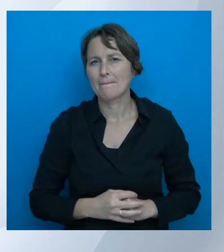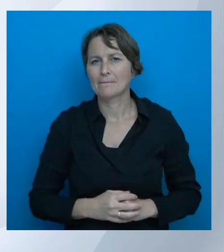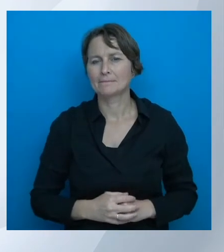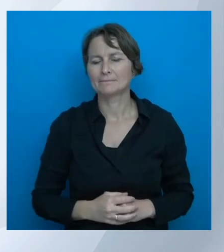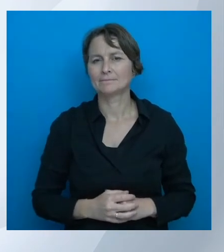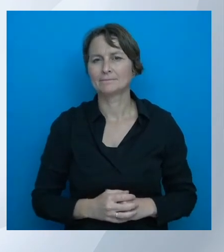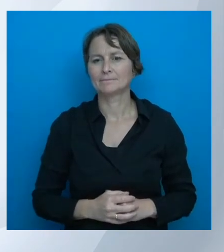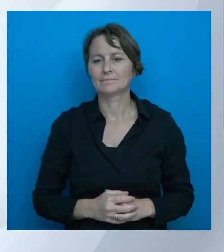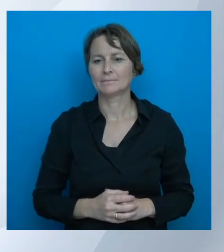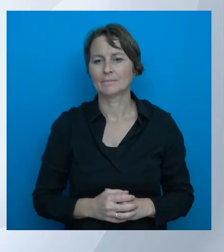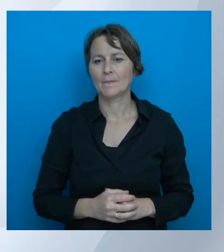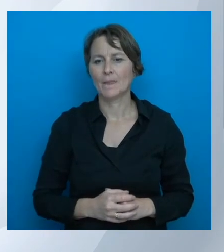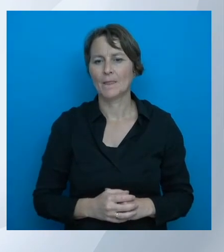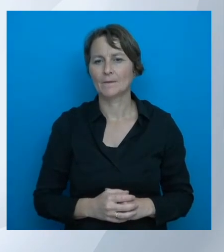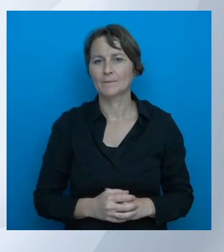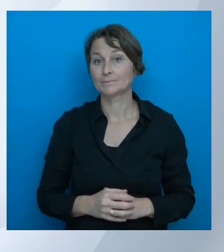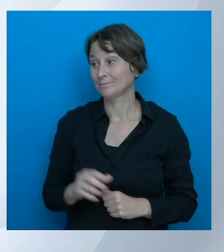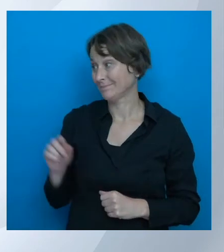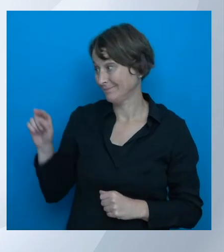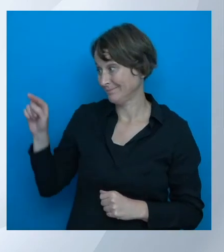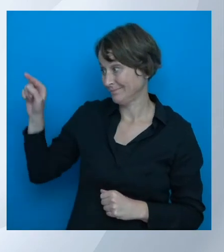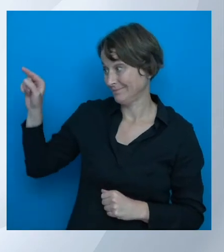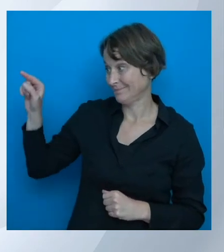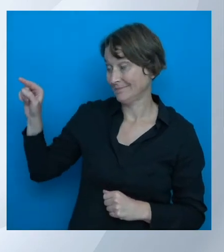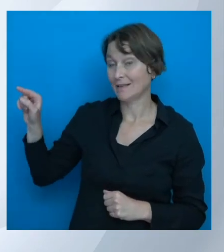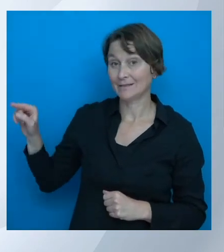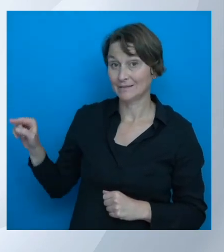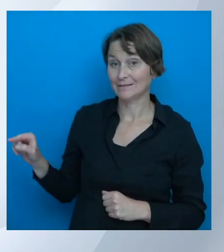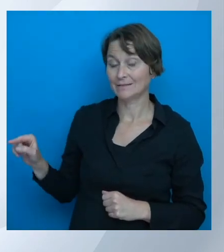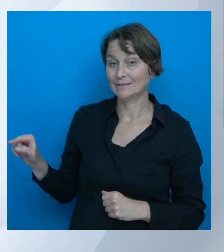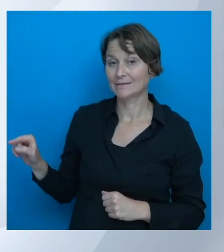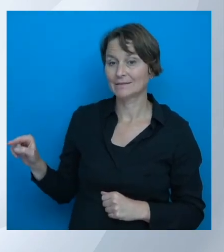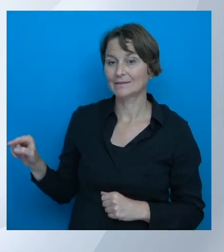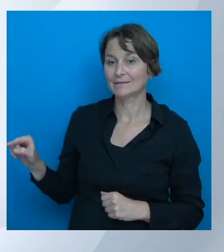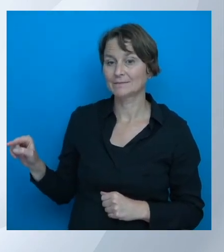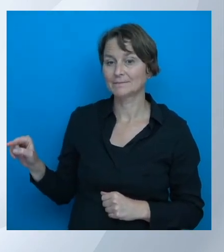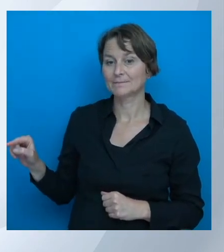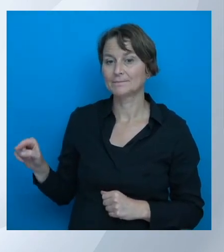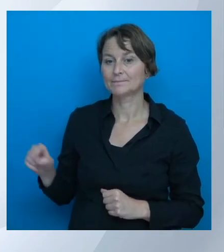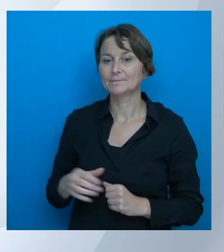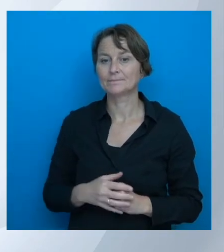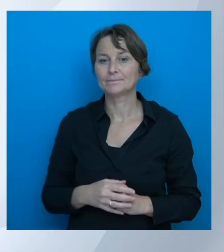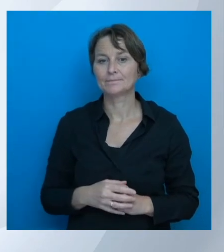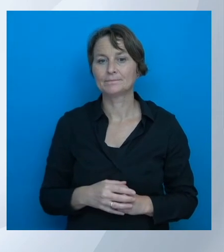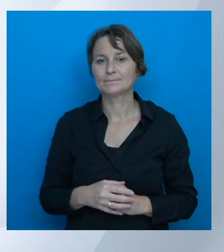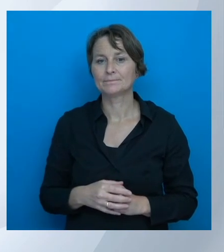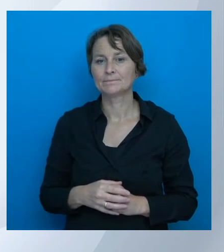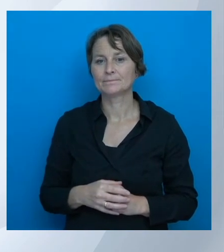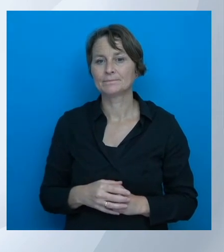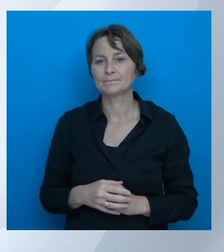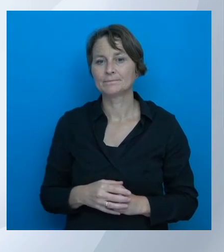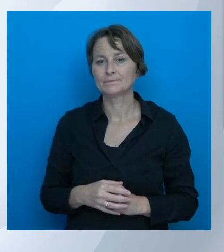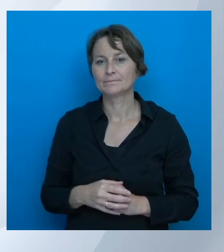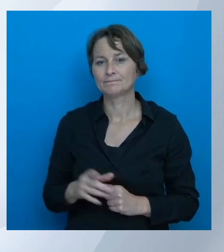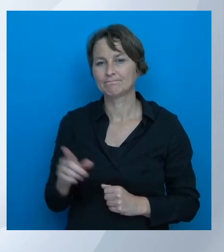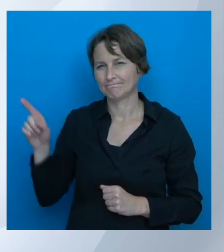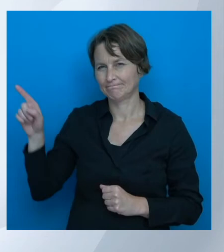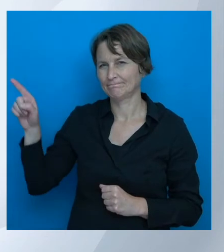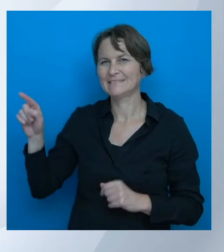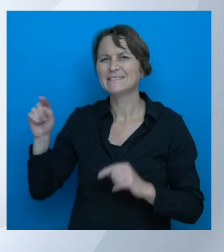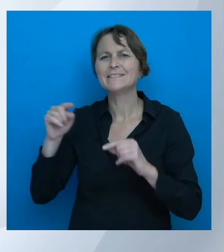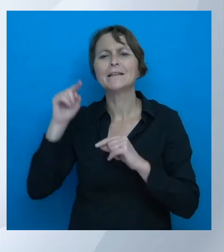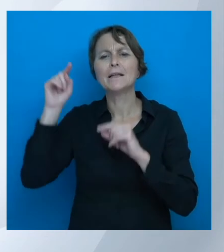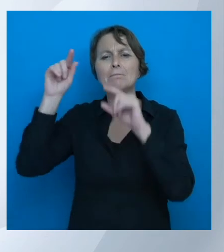Let's see, so this is based upon the deprecation repo. Oh, let me zoom in. You can find